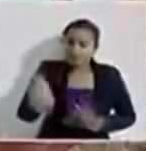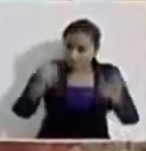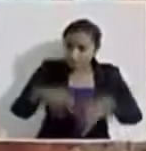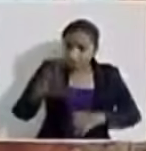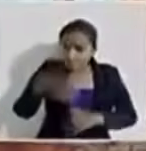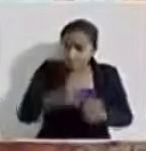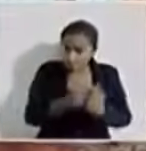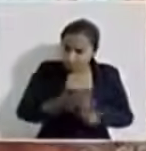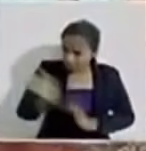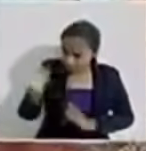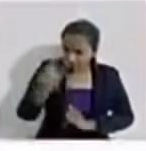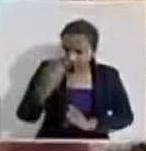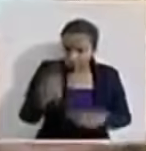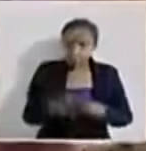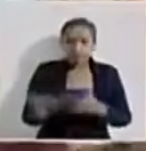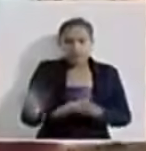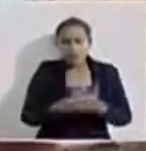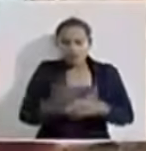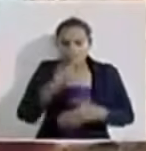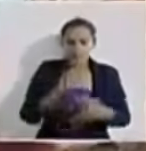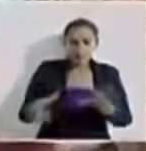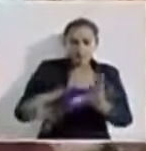network is doomed.